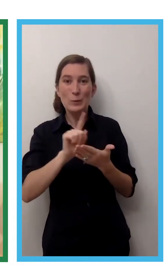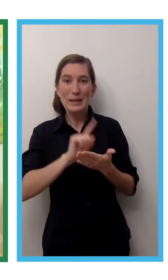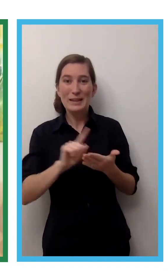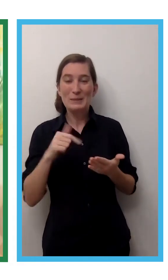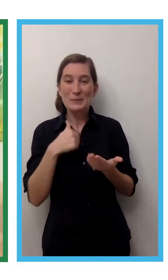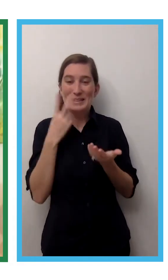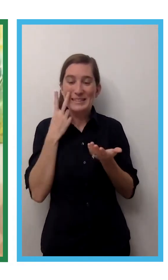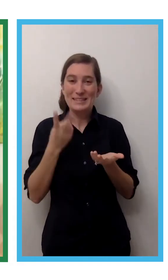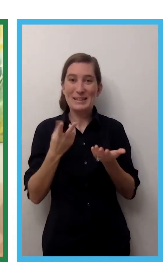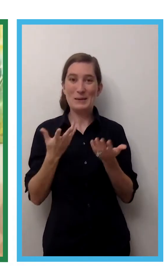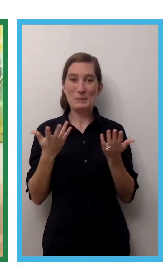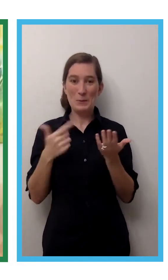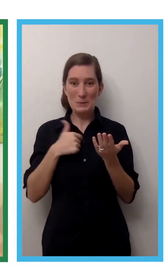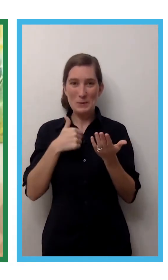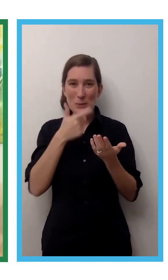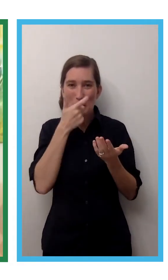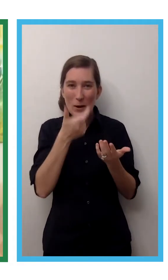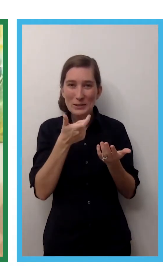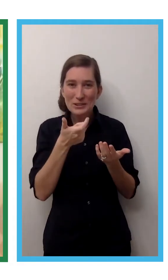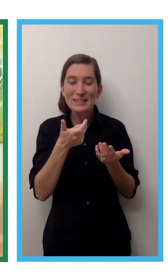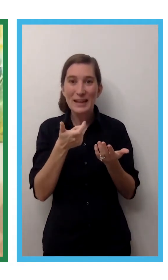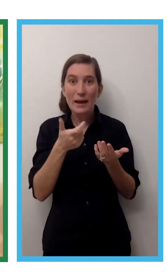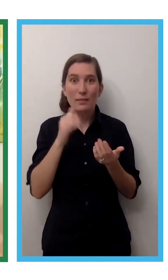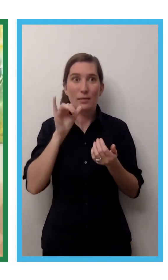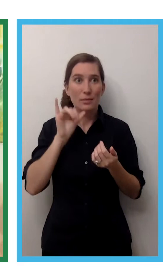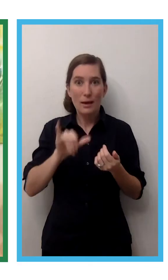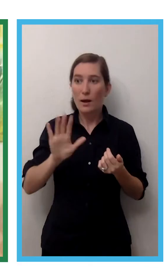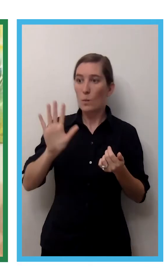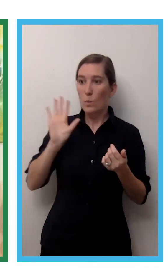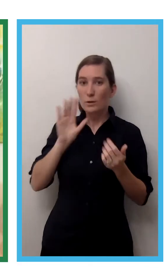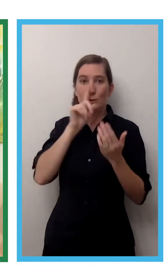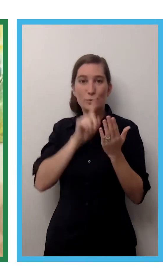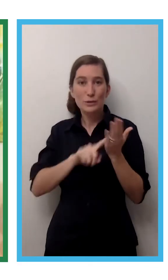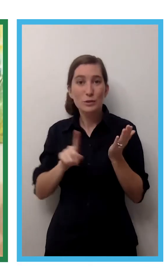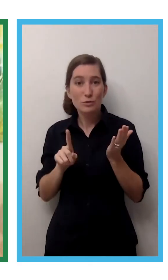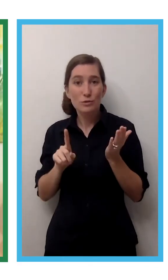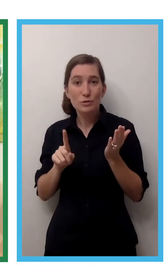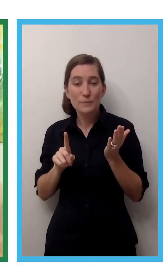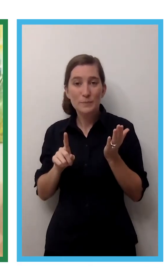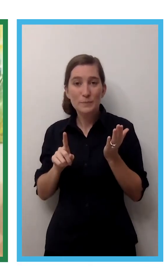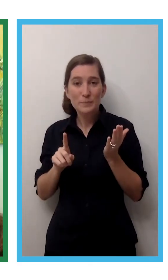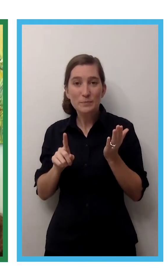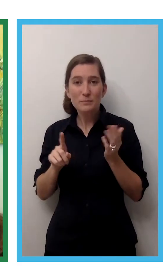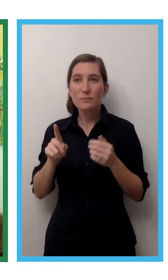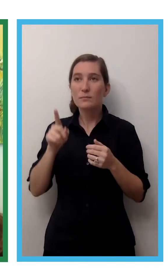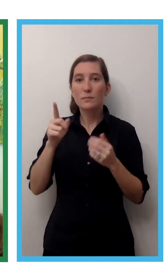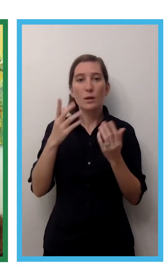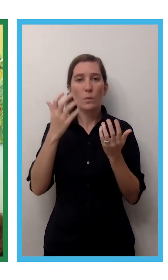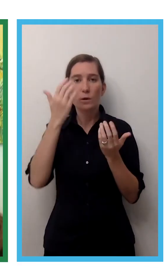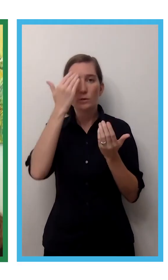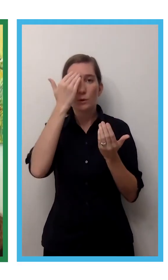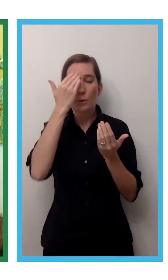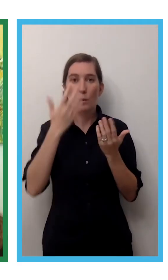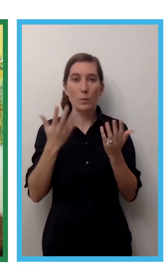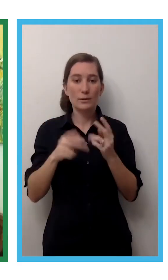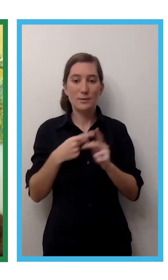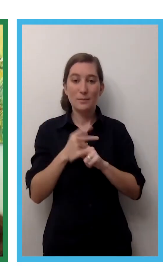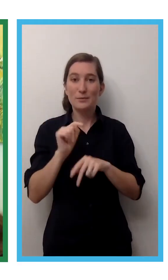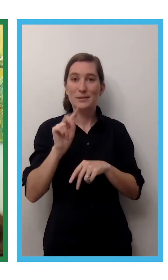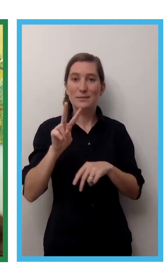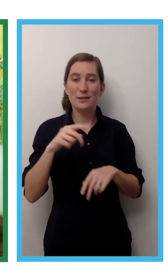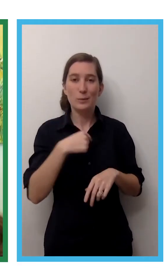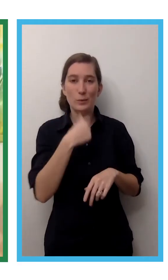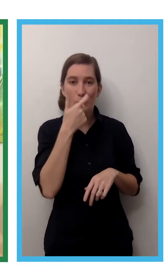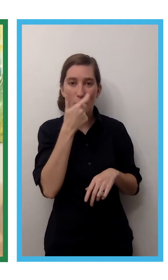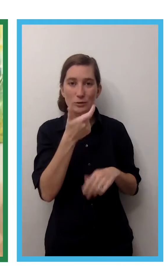was research because they wanted to see what people were paying attention to. And, you know, thankfully now it's a lot easier